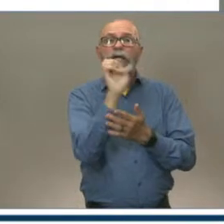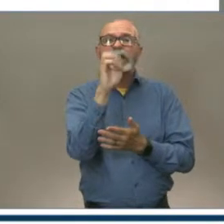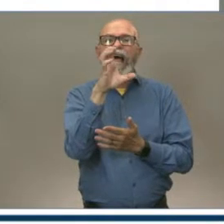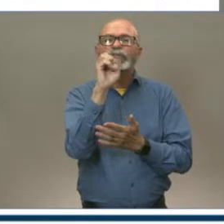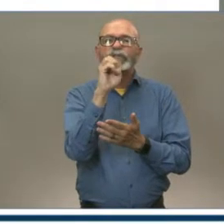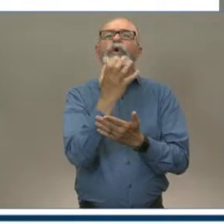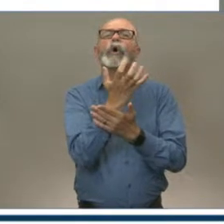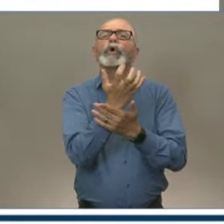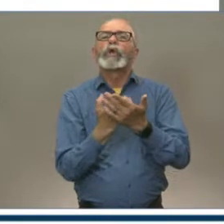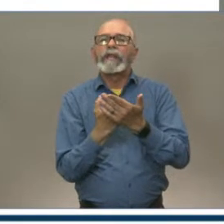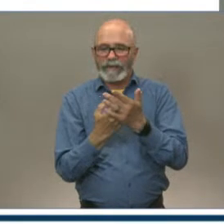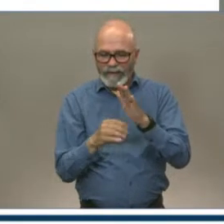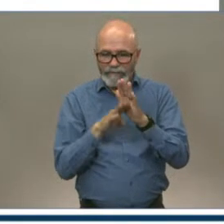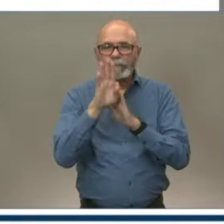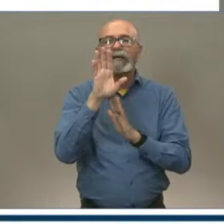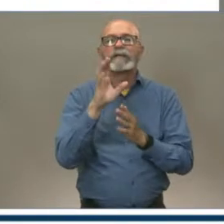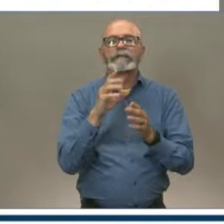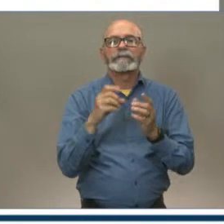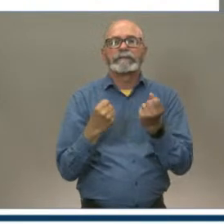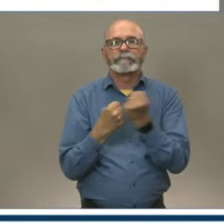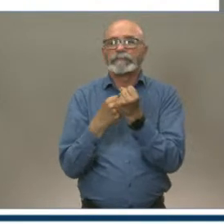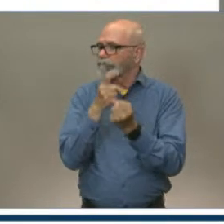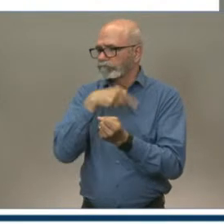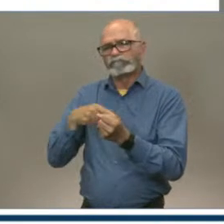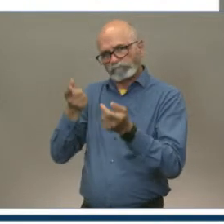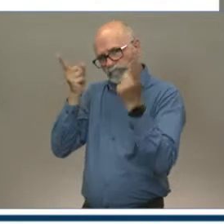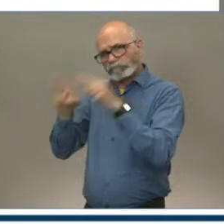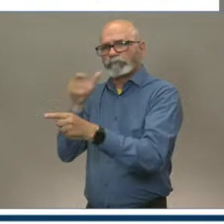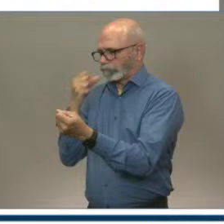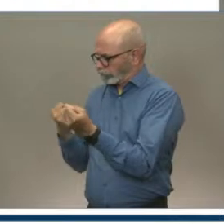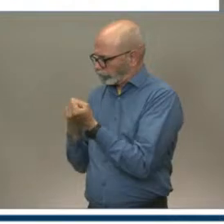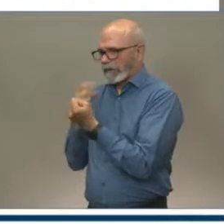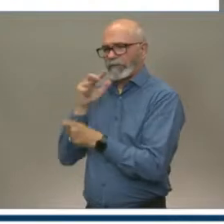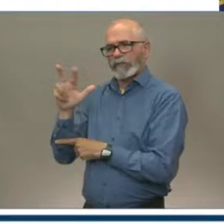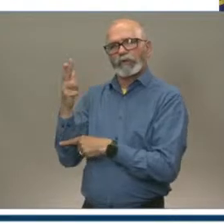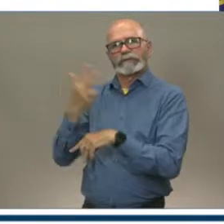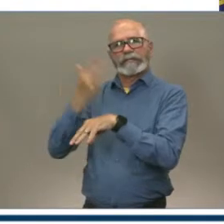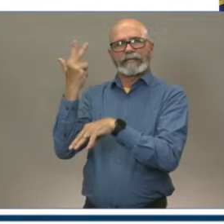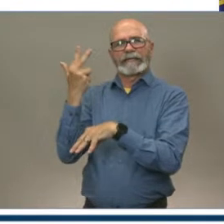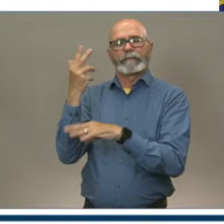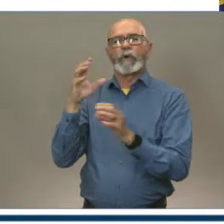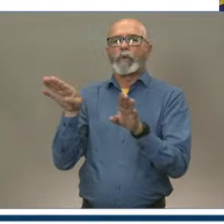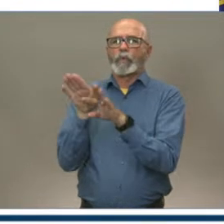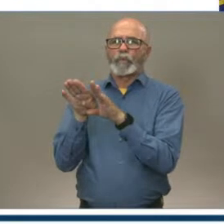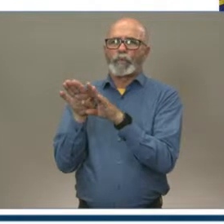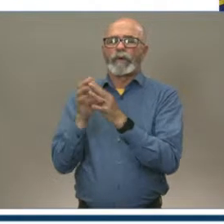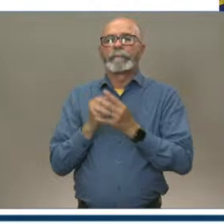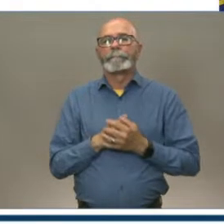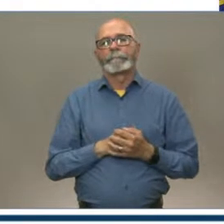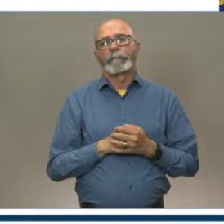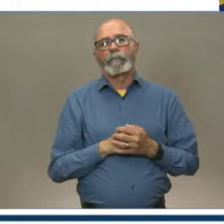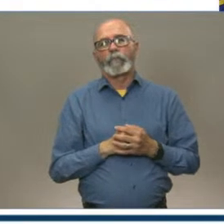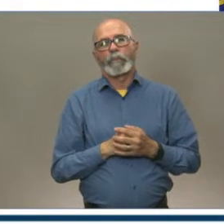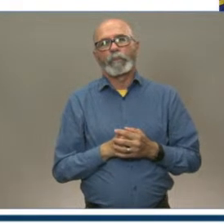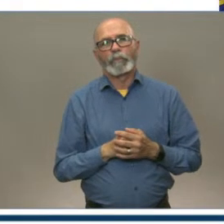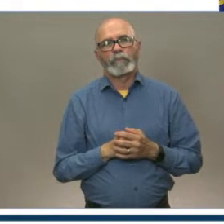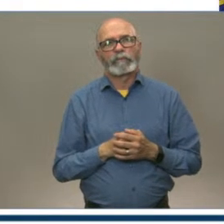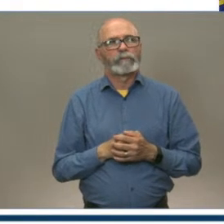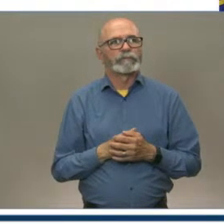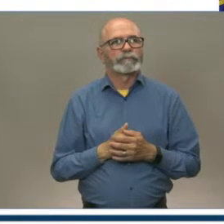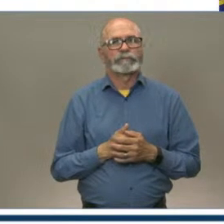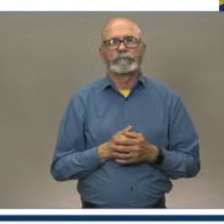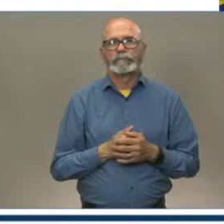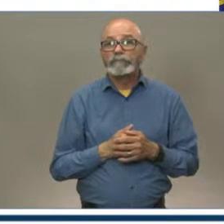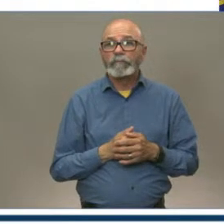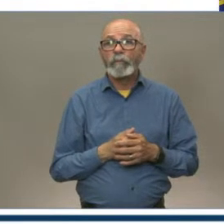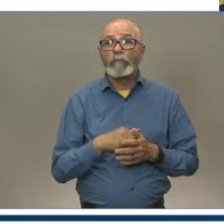those daycares for those 3-day closures. Do you have a follow-up, Rebecca? So daycares are closing,